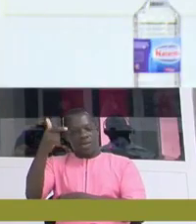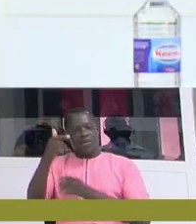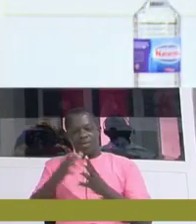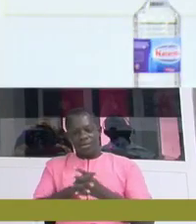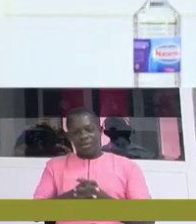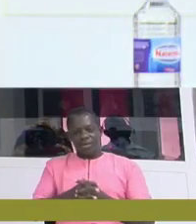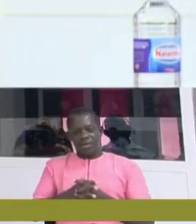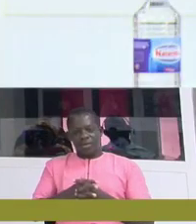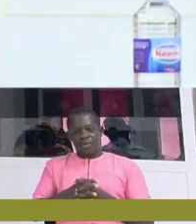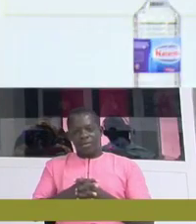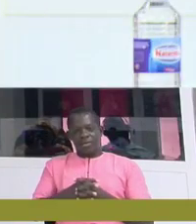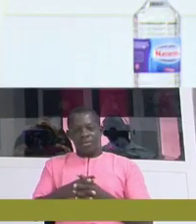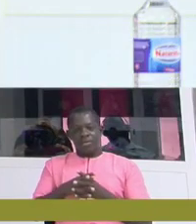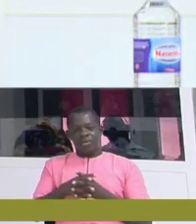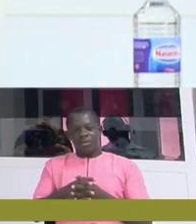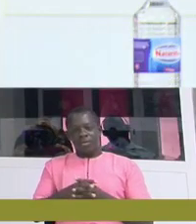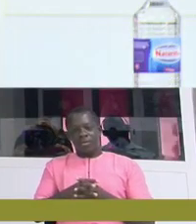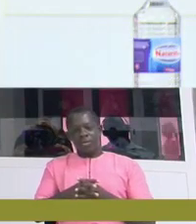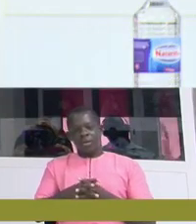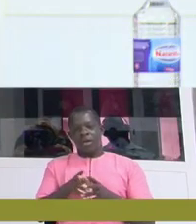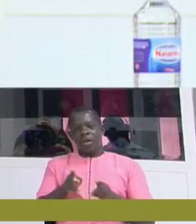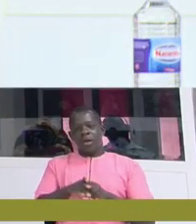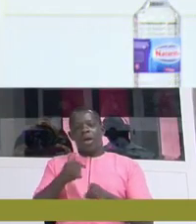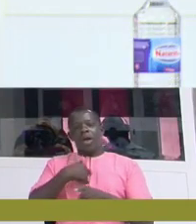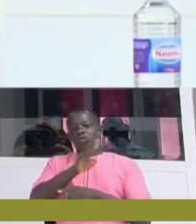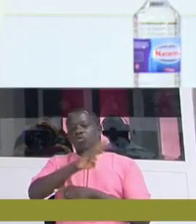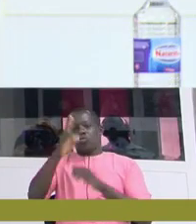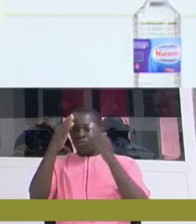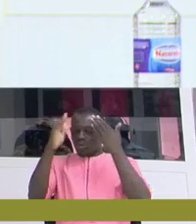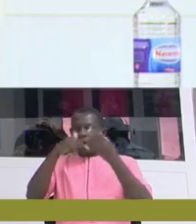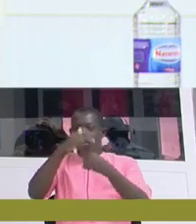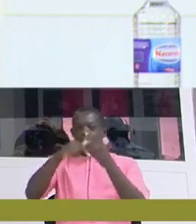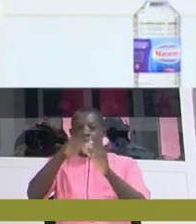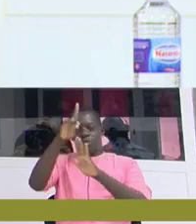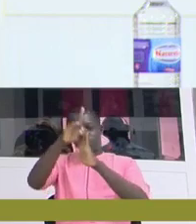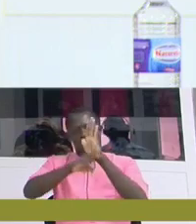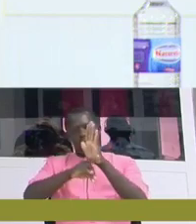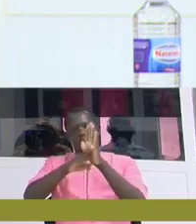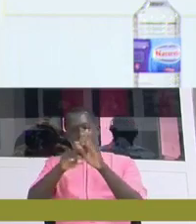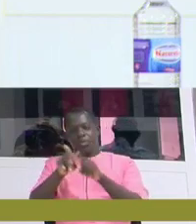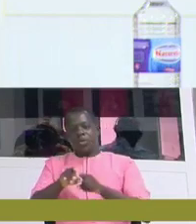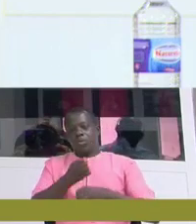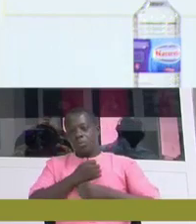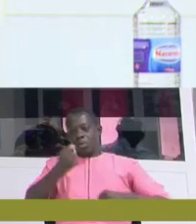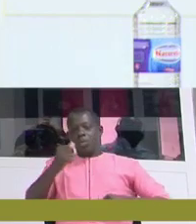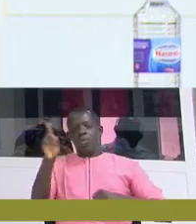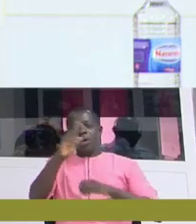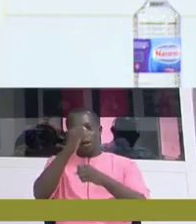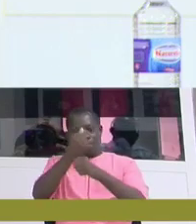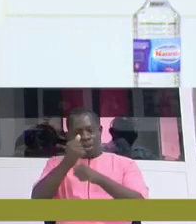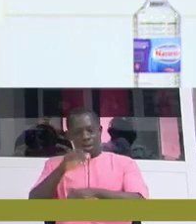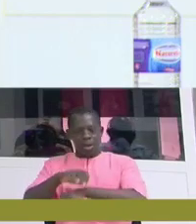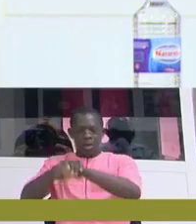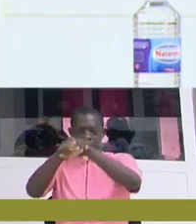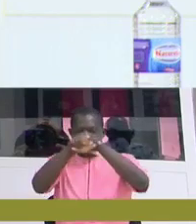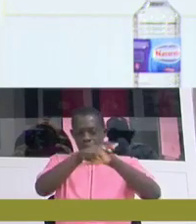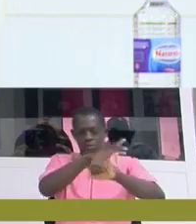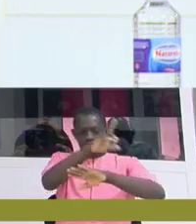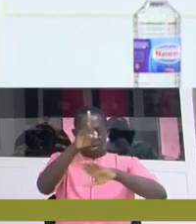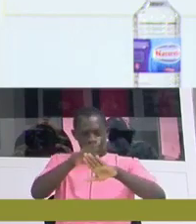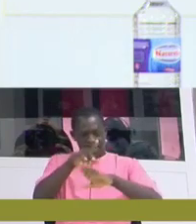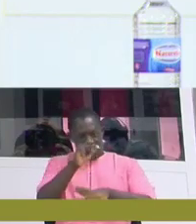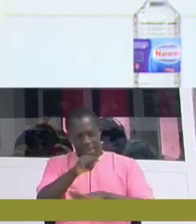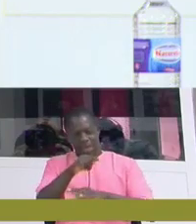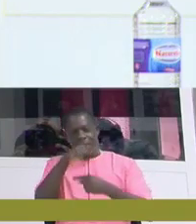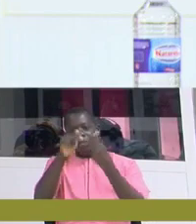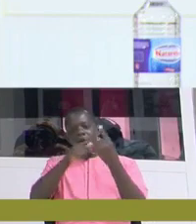long. I know no program, gun program. Program moment is chijang. The program that brought me here. What am I assessing the program or